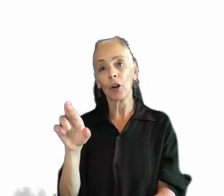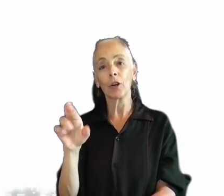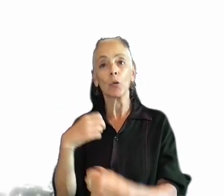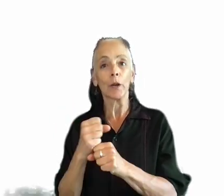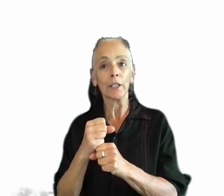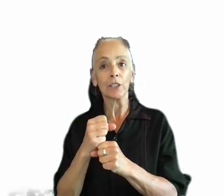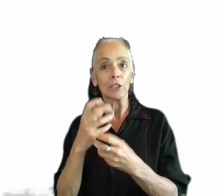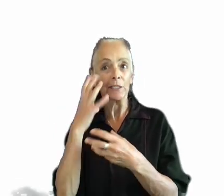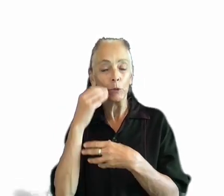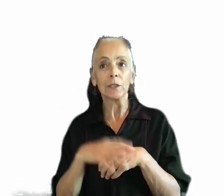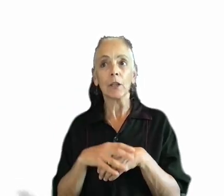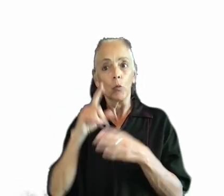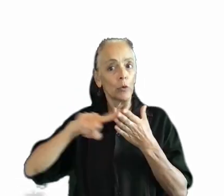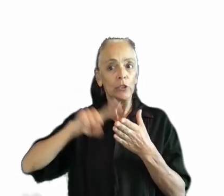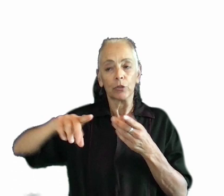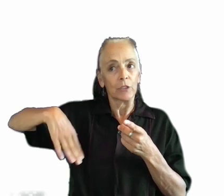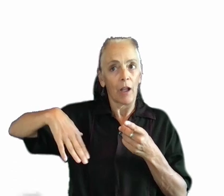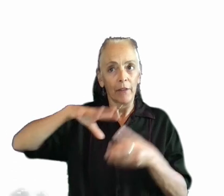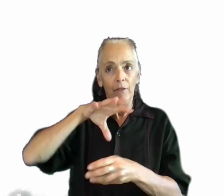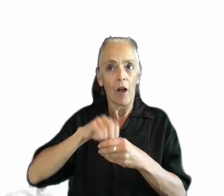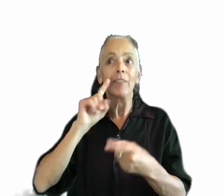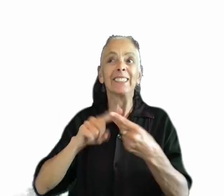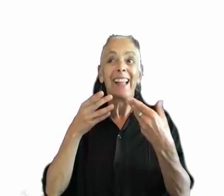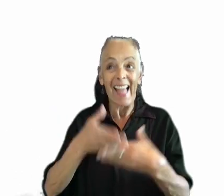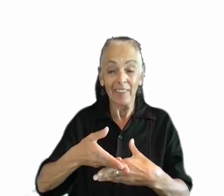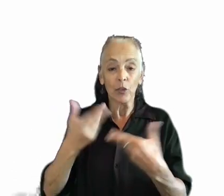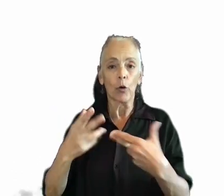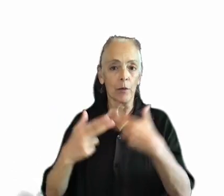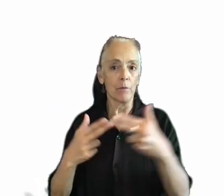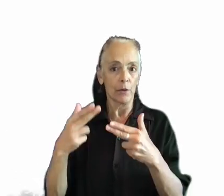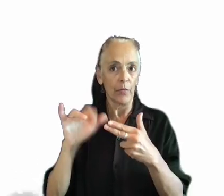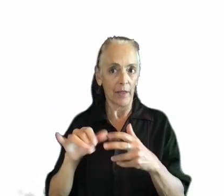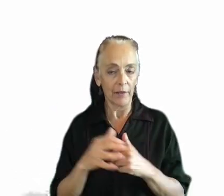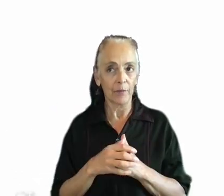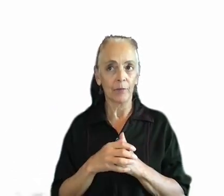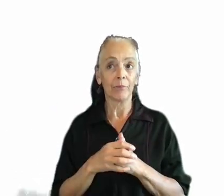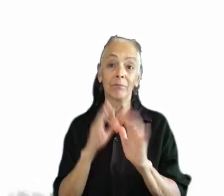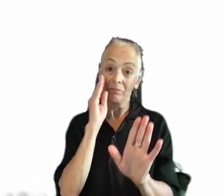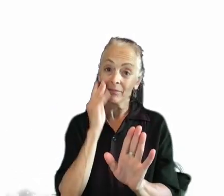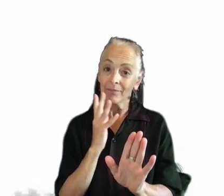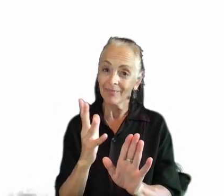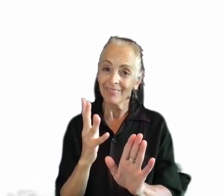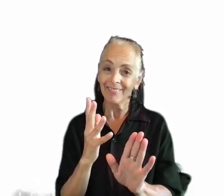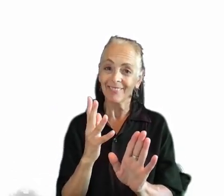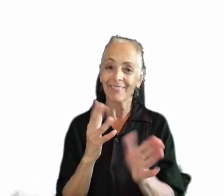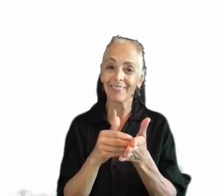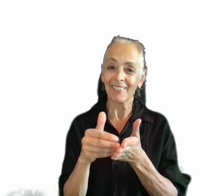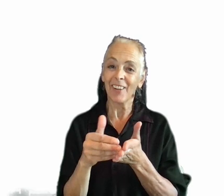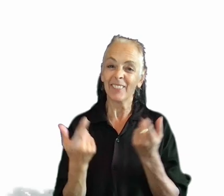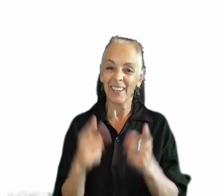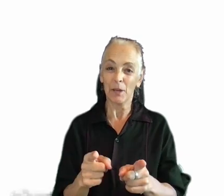wasn't involved until after something was built or after something was built and i can i can tell you this is something that happened